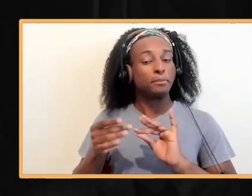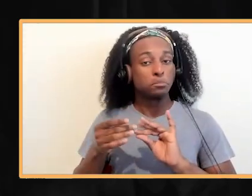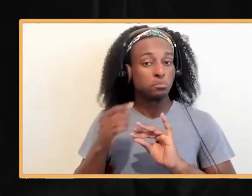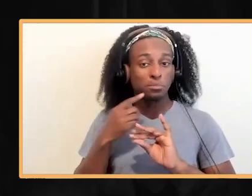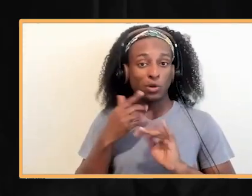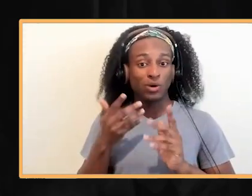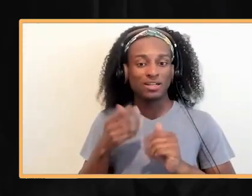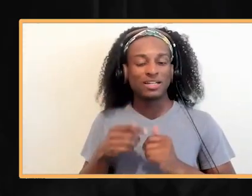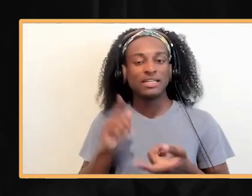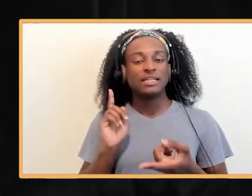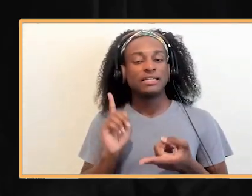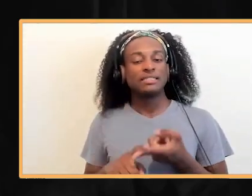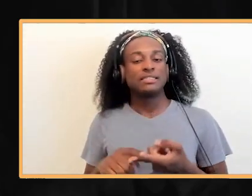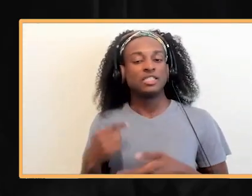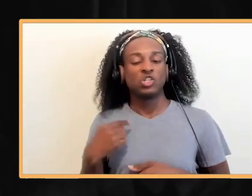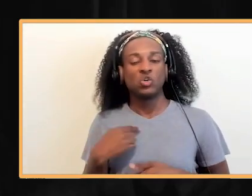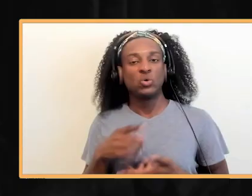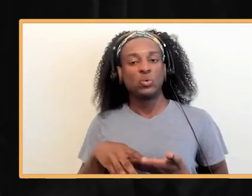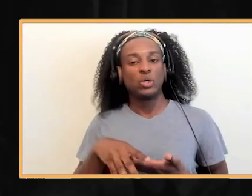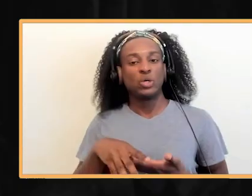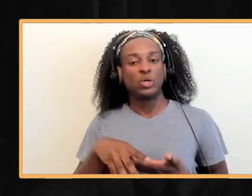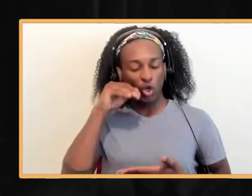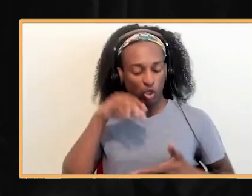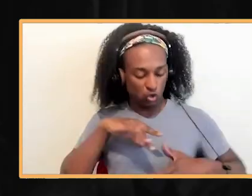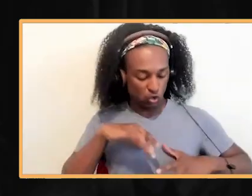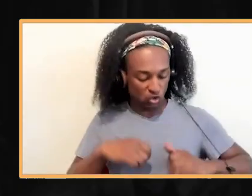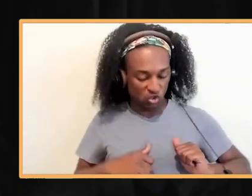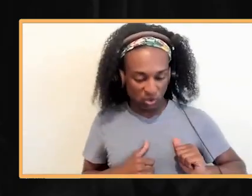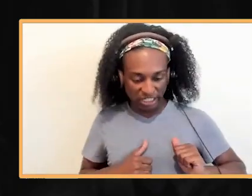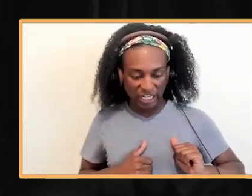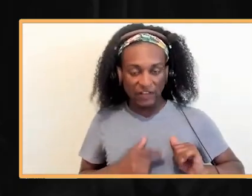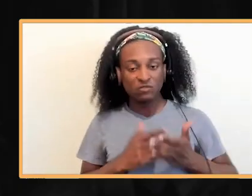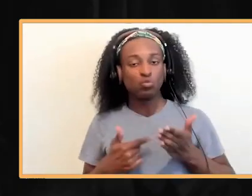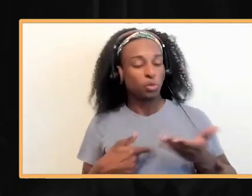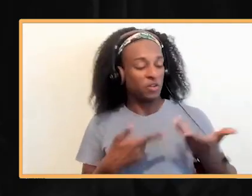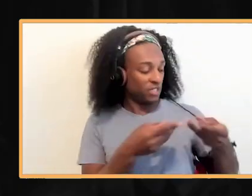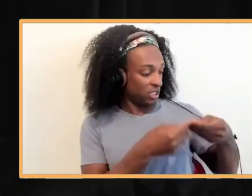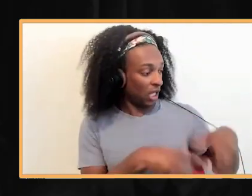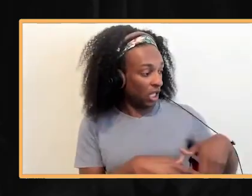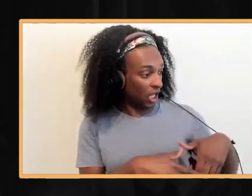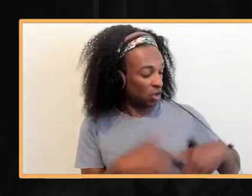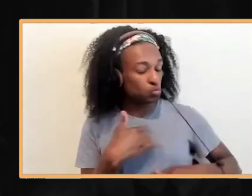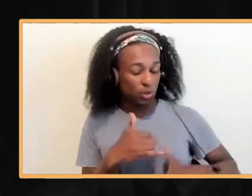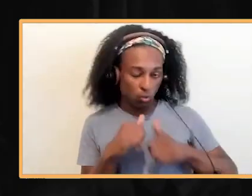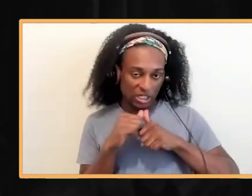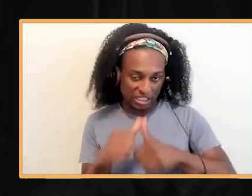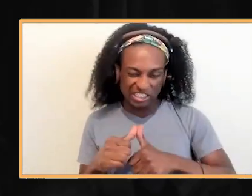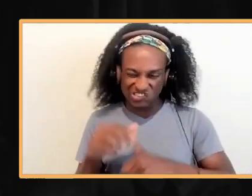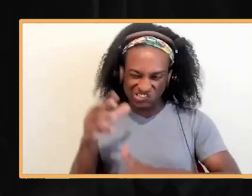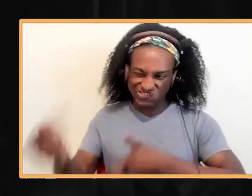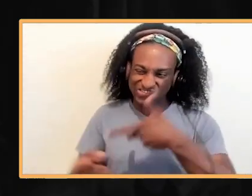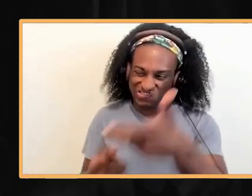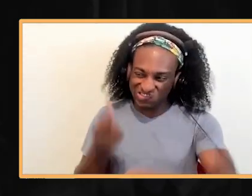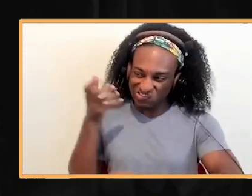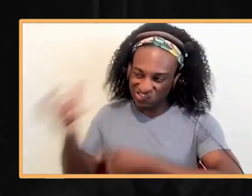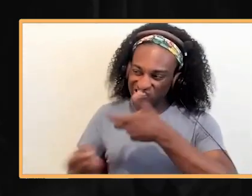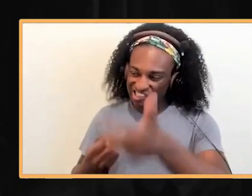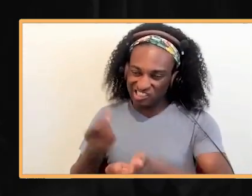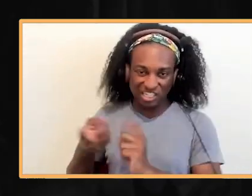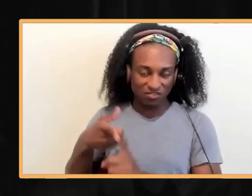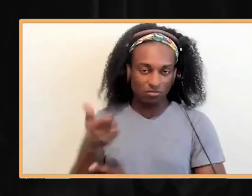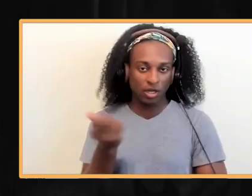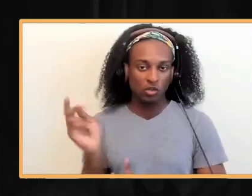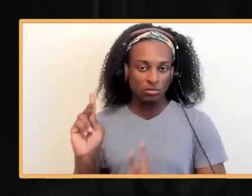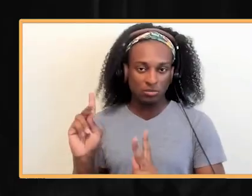"Until we learn to grieve what we've lost, we'll keep taking from others." And I think that that's like such a powerful summation of the